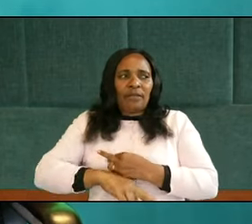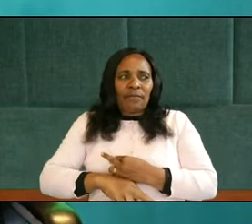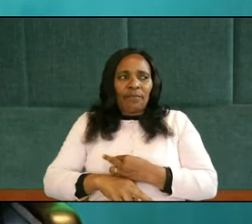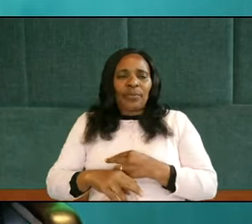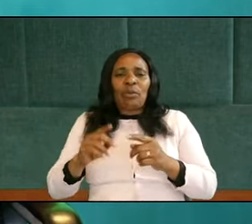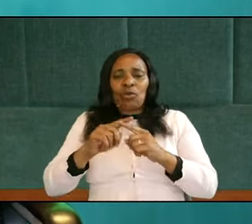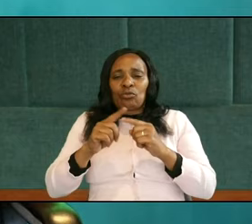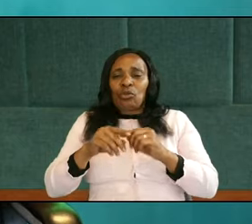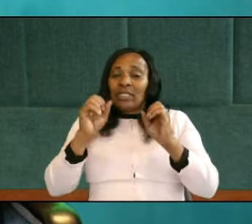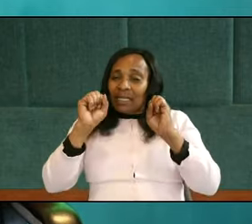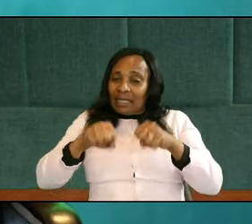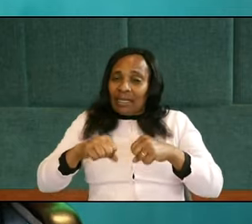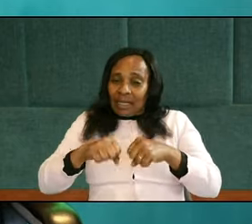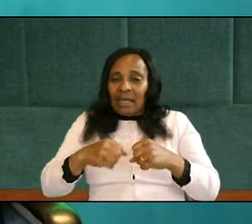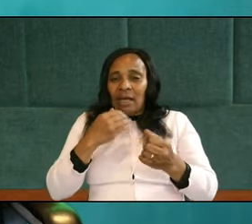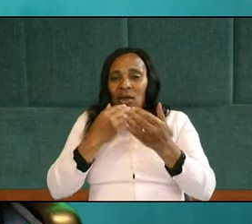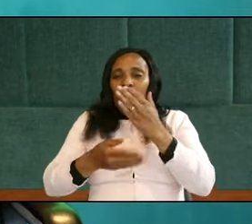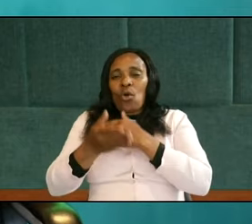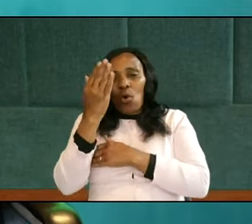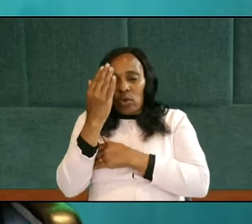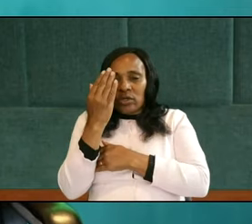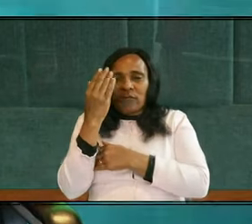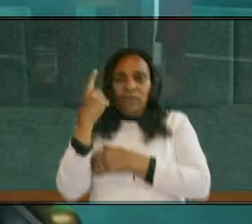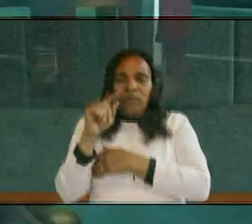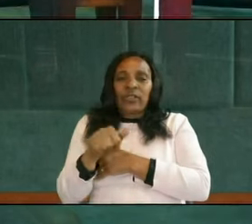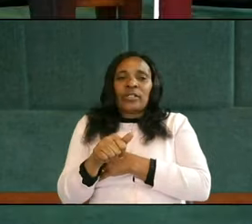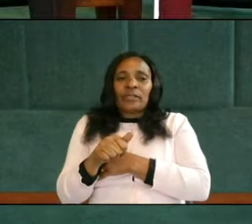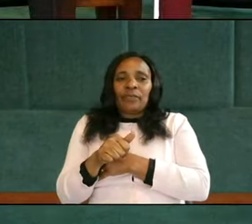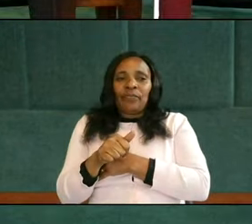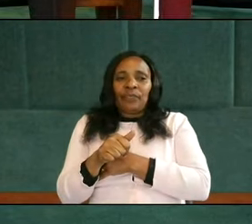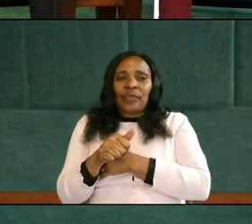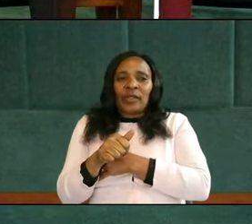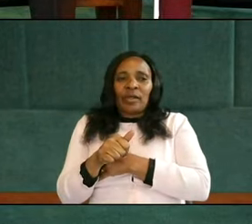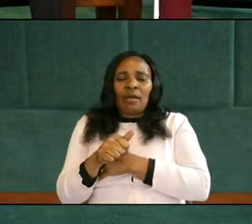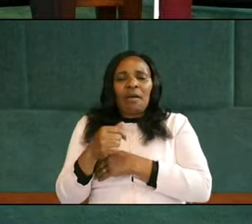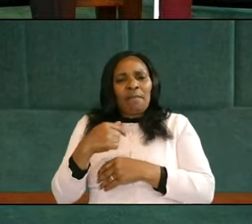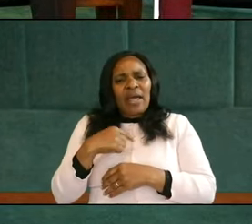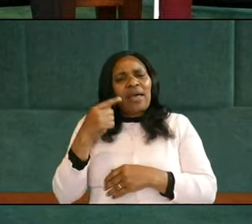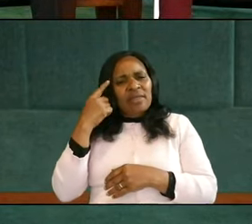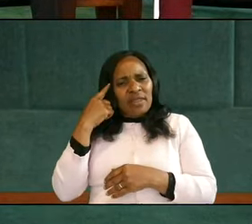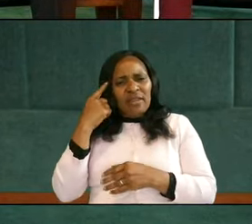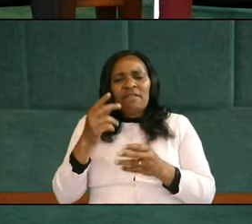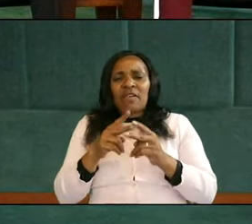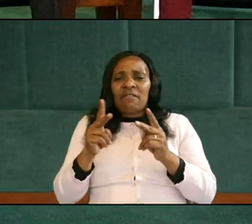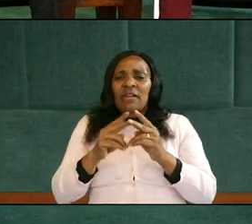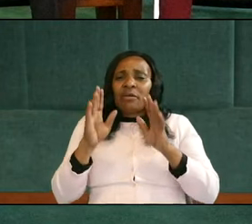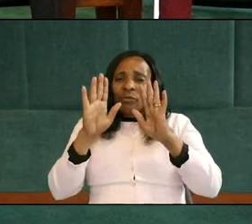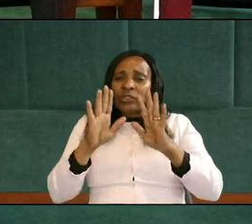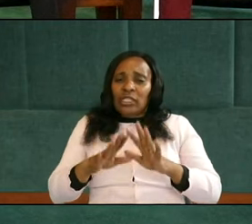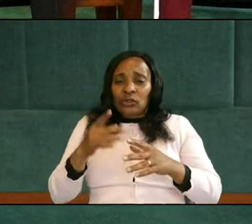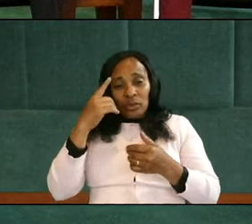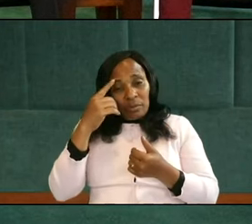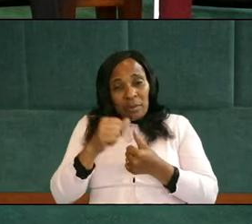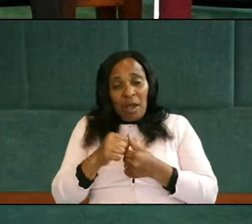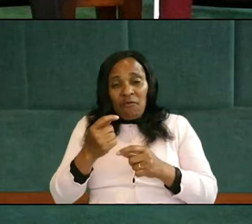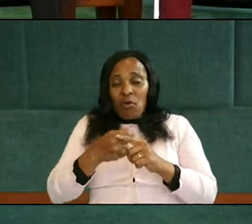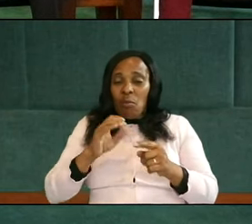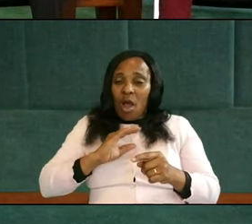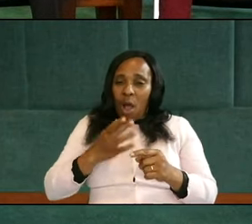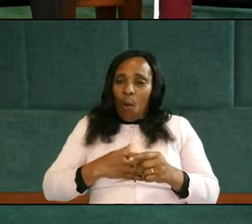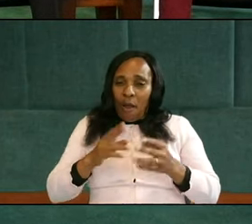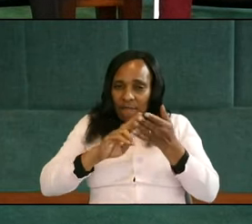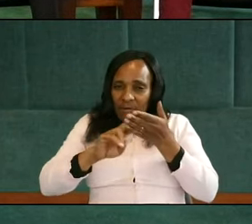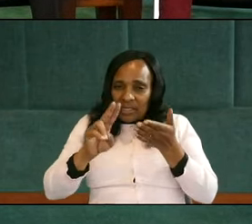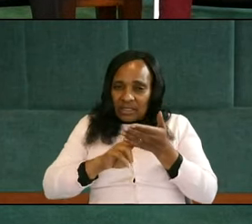And he had to thank God for that. Amen. Thank you so much for that. I think it's important for us to realize, even from our key